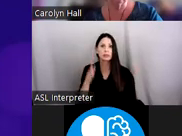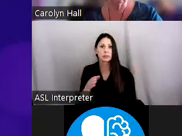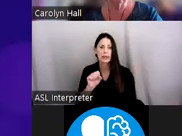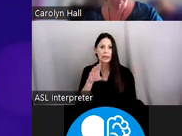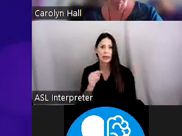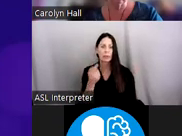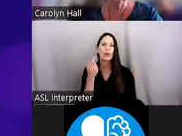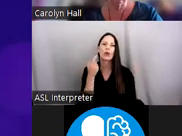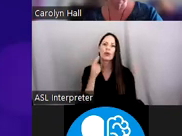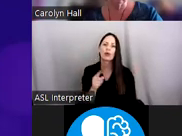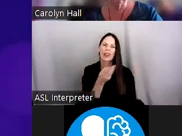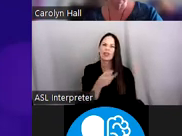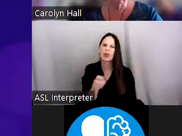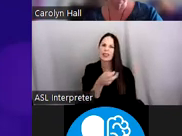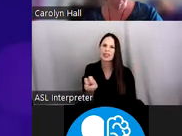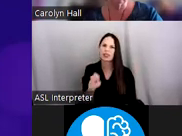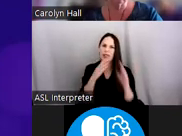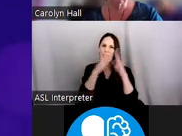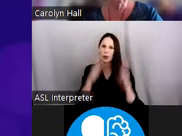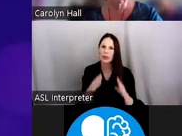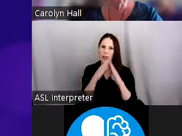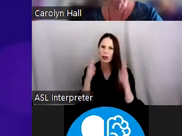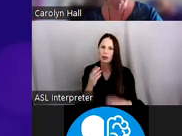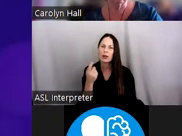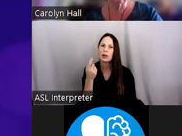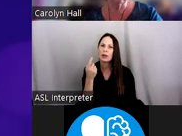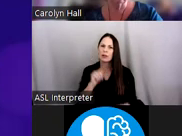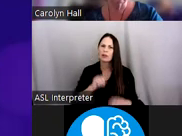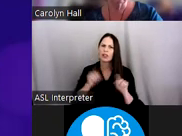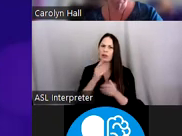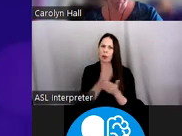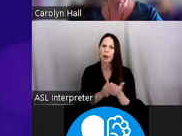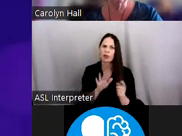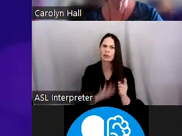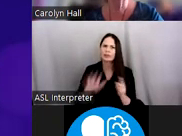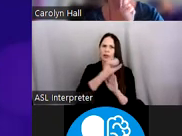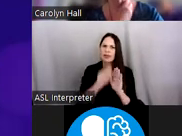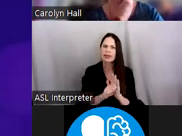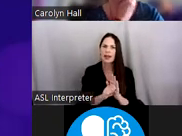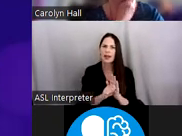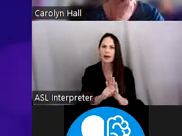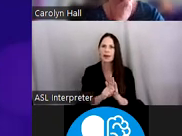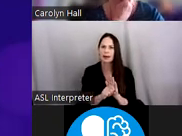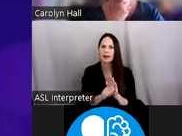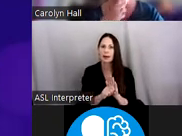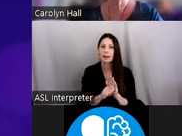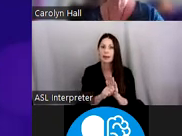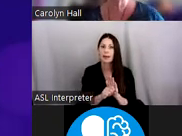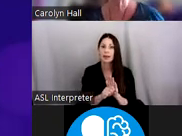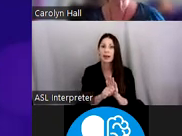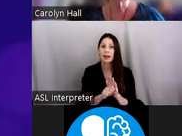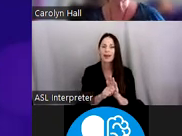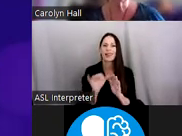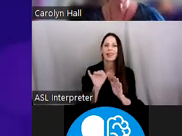the transition housing for like different parts of the state, for like going That's from right. like care to